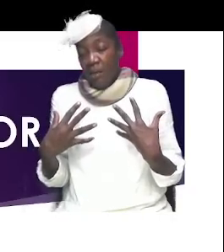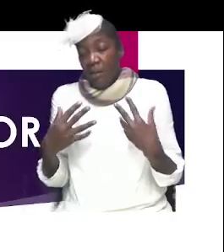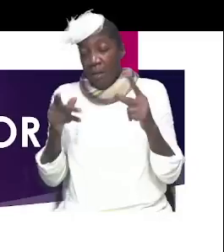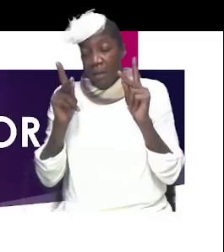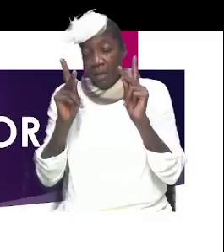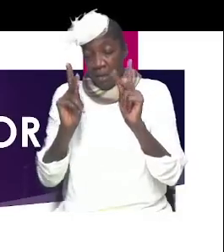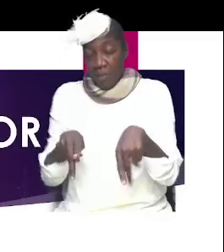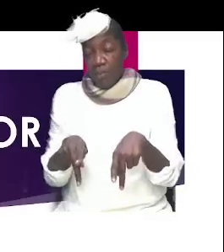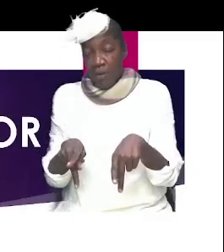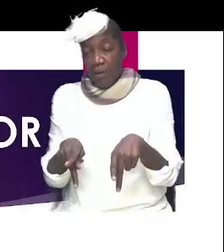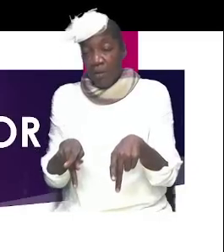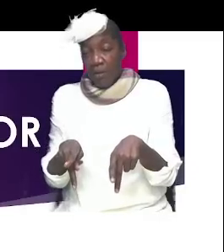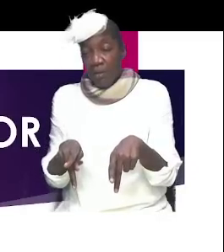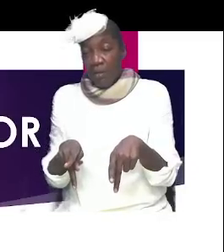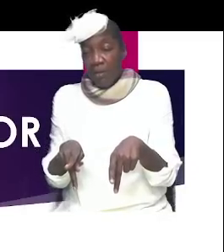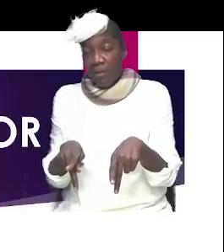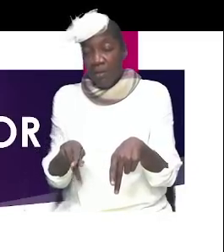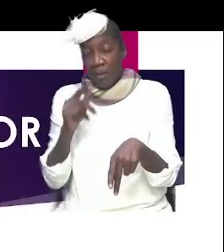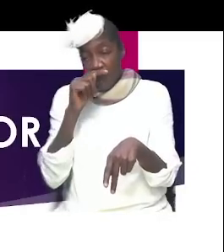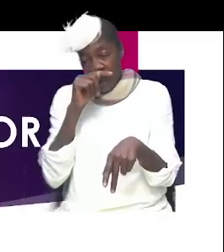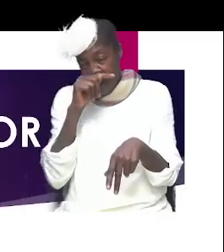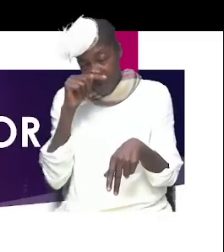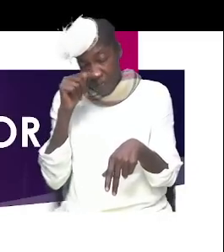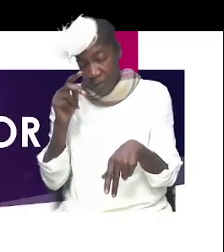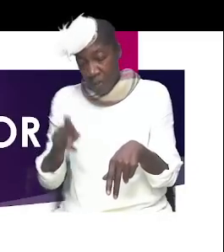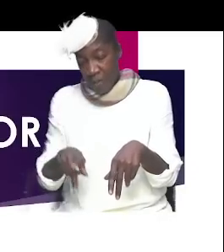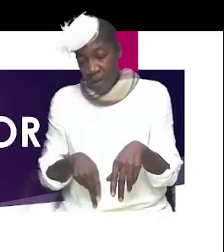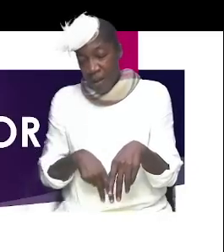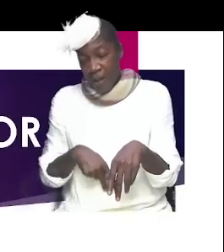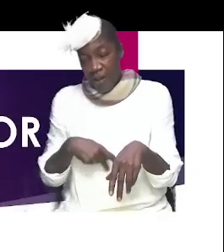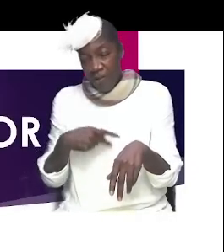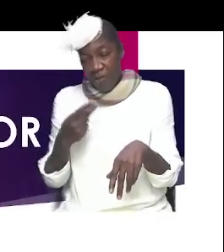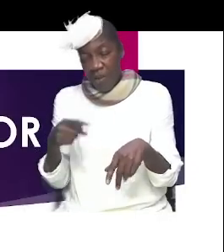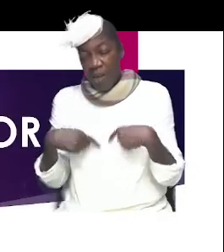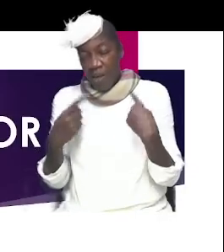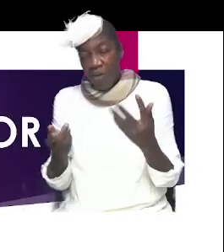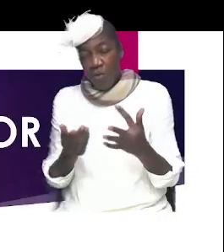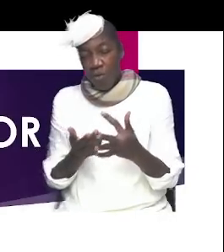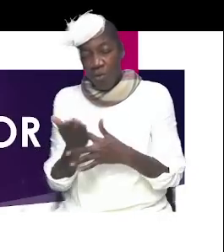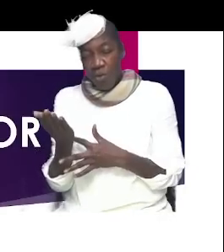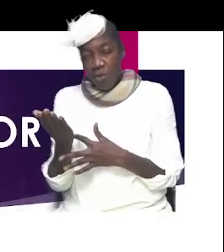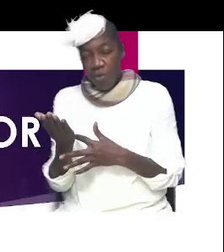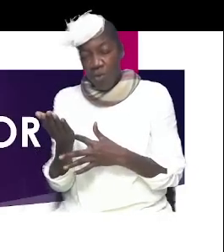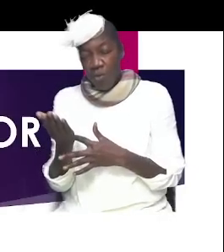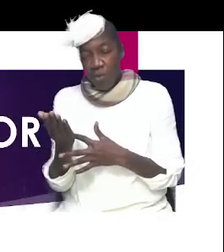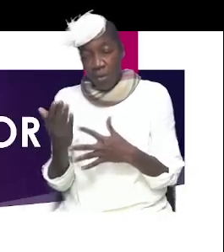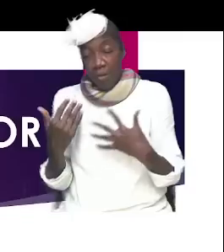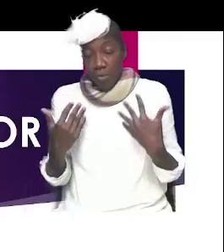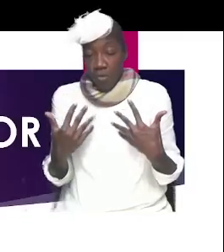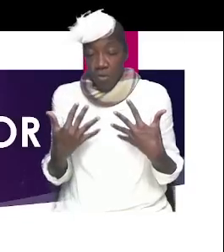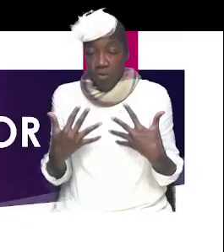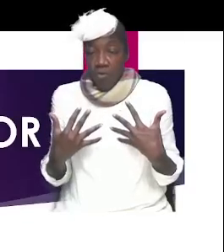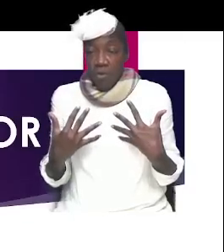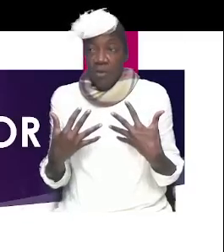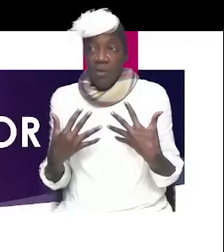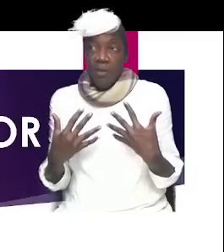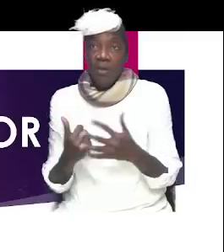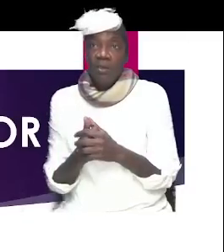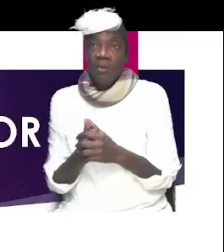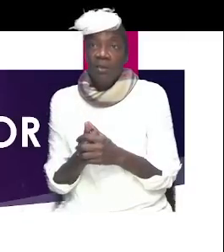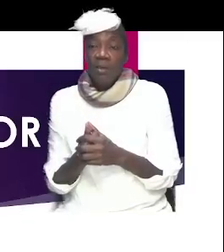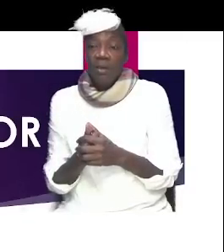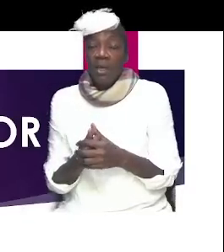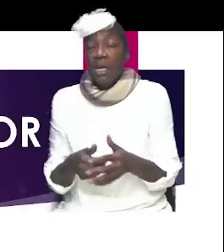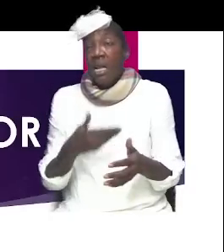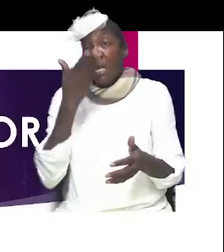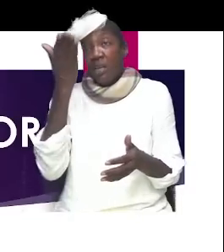individual. I can be a little bit, and I feel as I go through a bit of nervousness, probably like some of